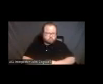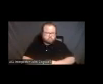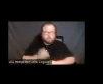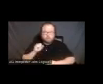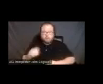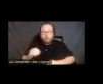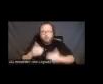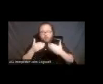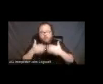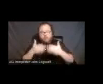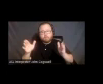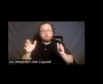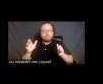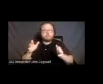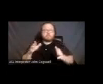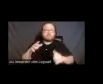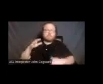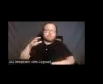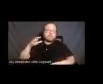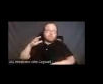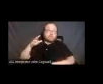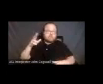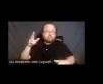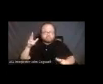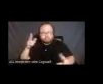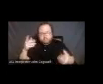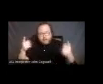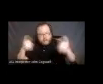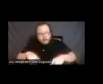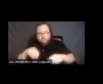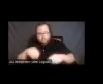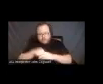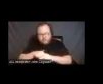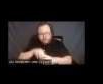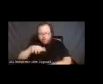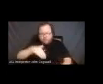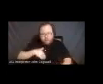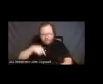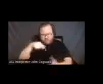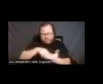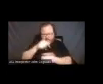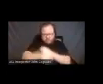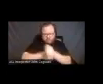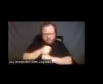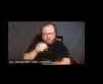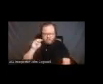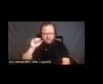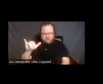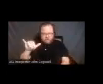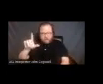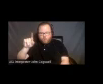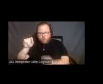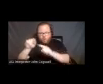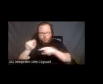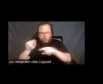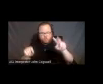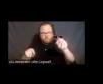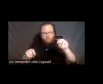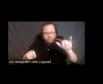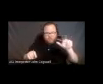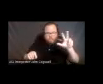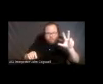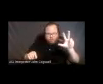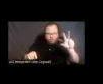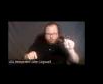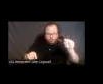So the public hearing in your pocket videos will be posted this year between May 20th and May 31st. The in-person hearings